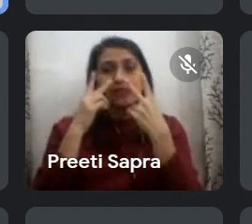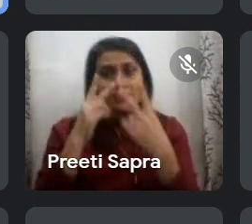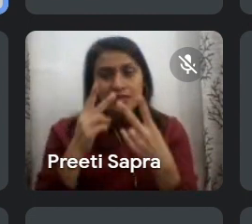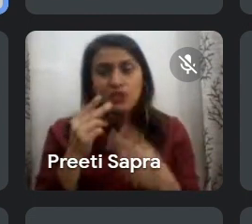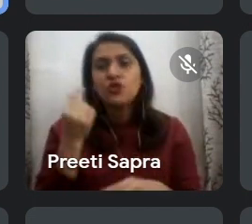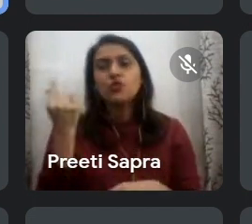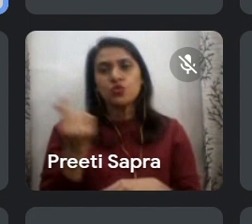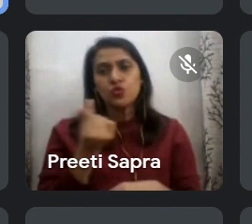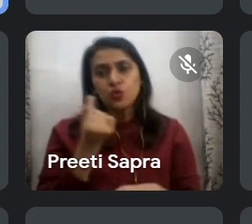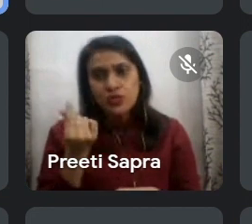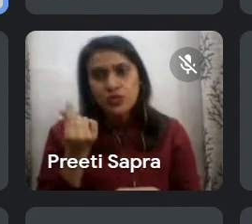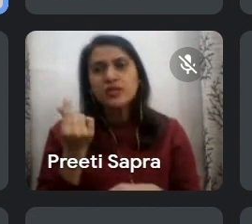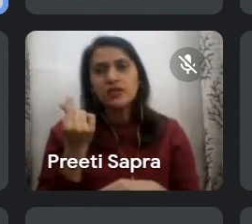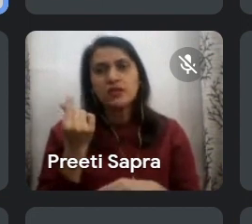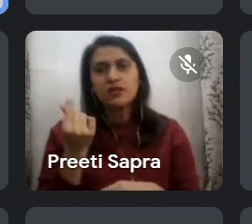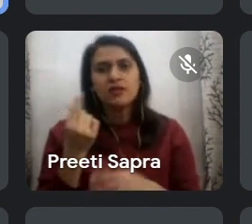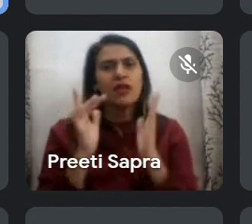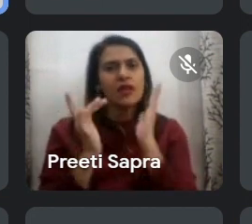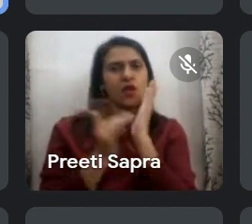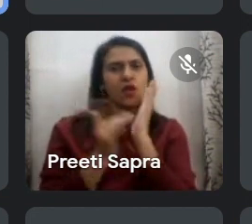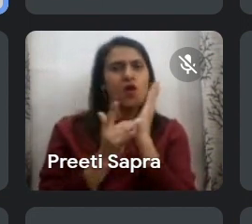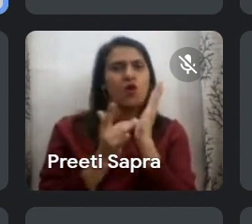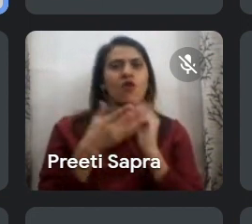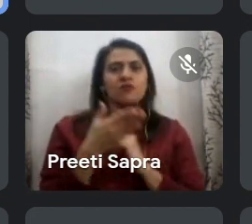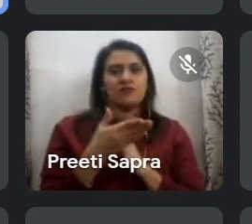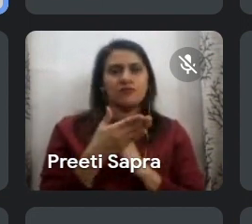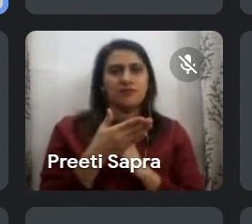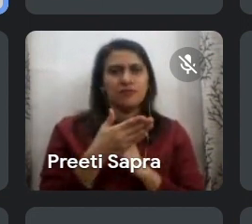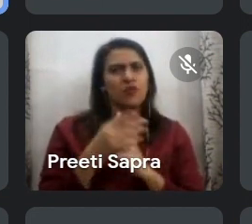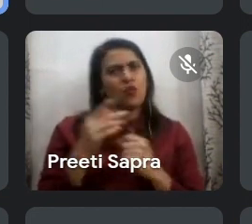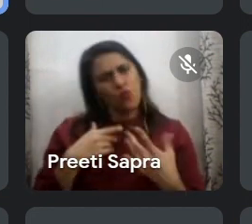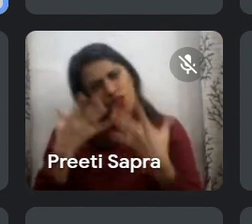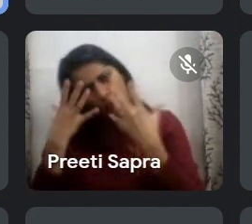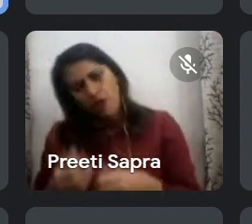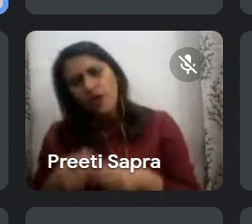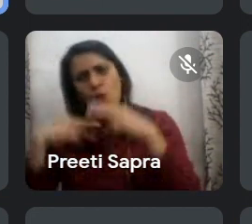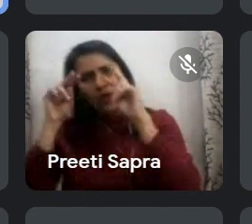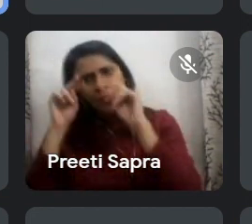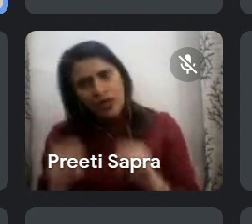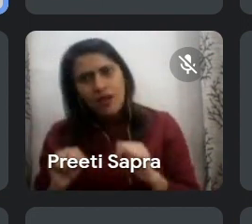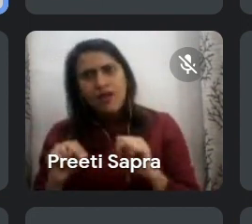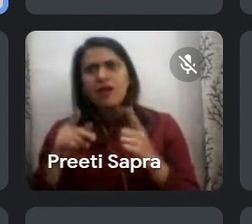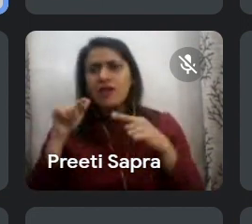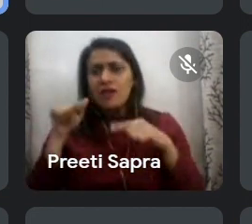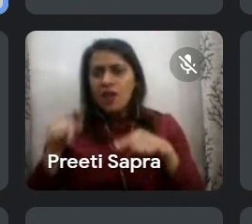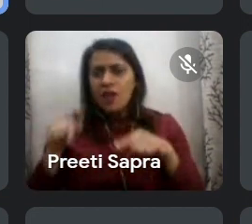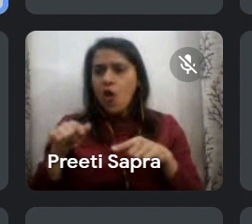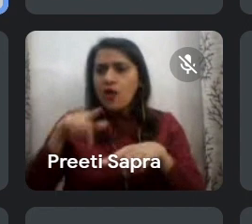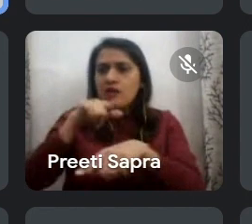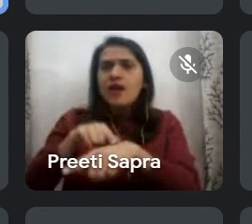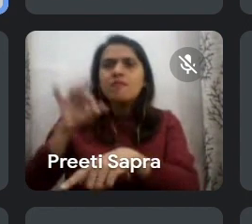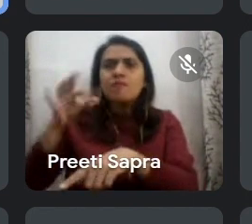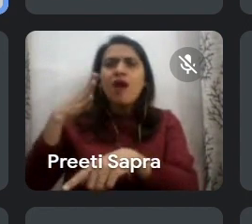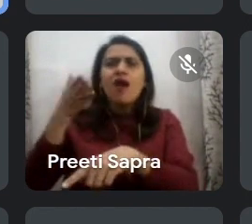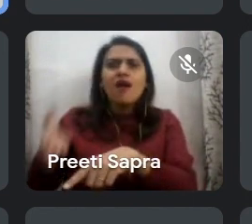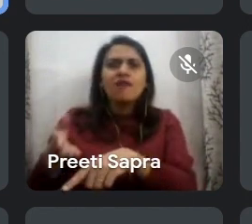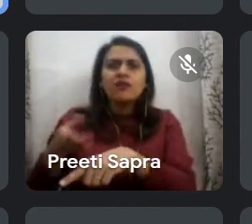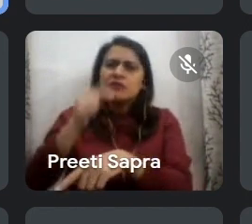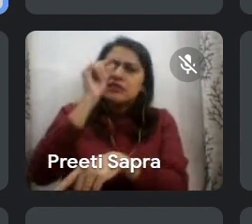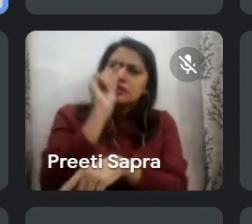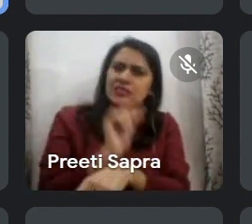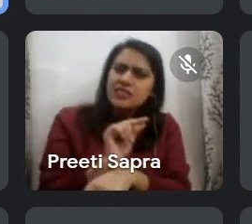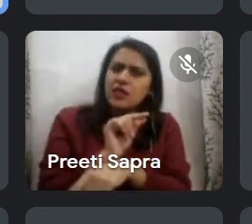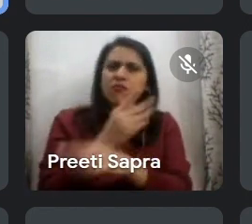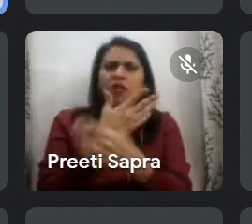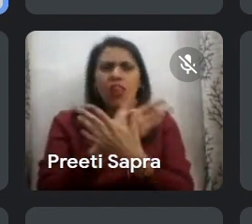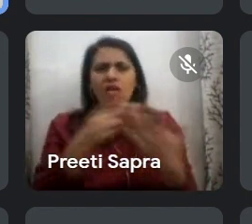and wanting technology, because we deserve it, and we live in a golden age wherein at least cheap solutions are